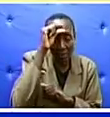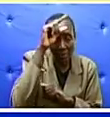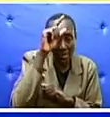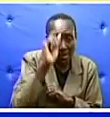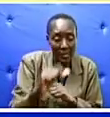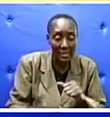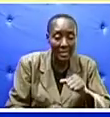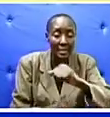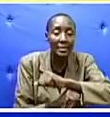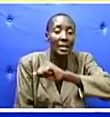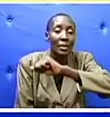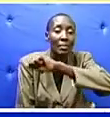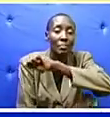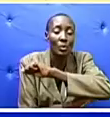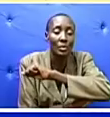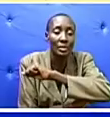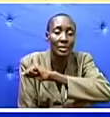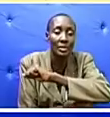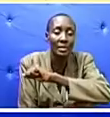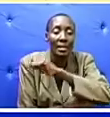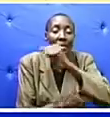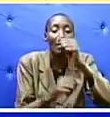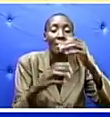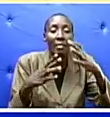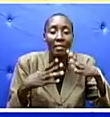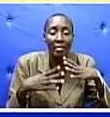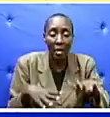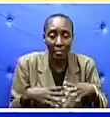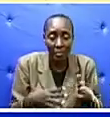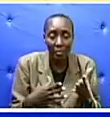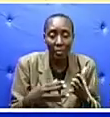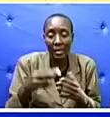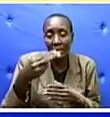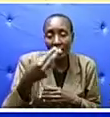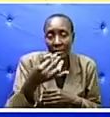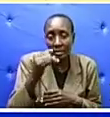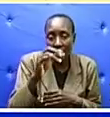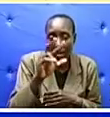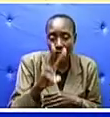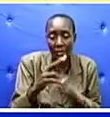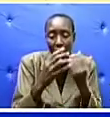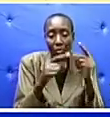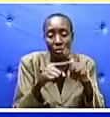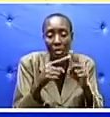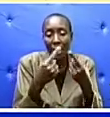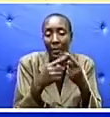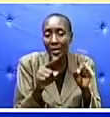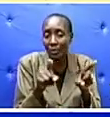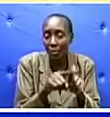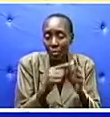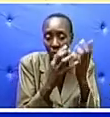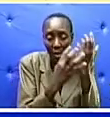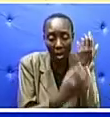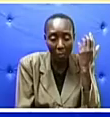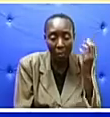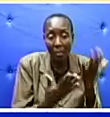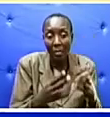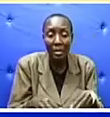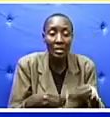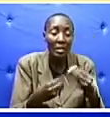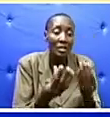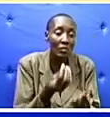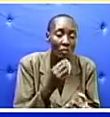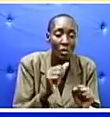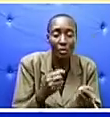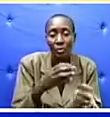cushion the low income earners who are HIV positive. They can even provide food, you know, like they can go and collect at their